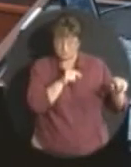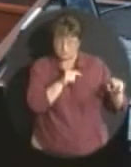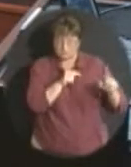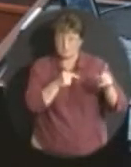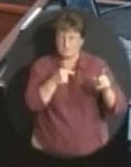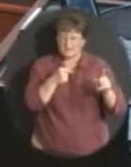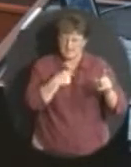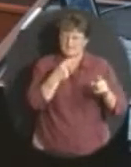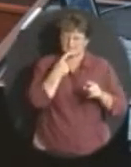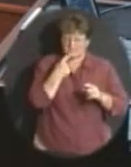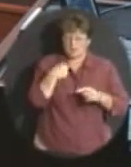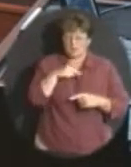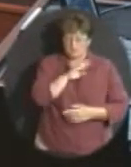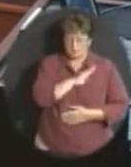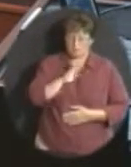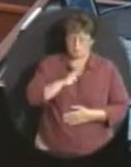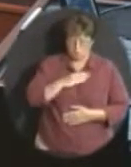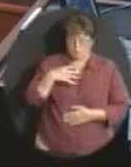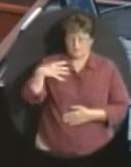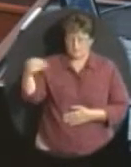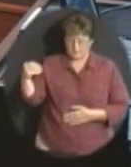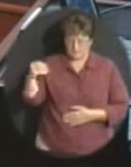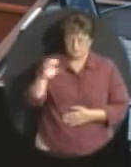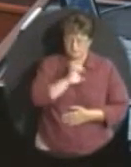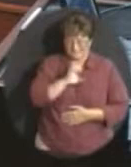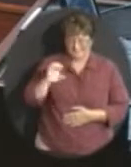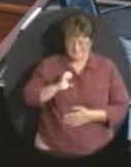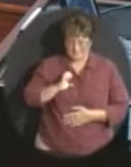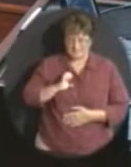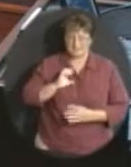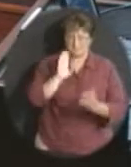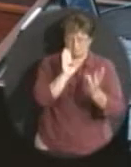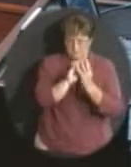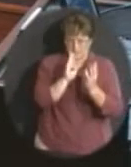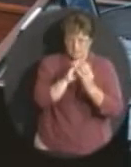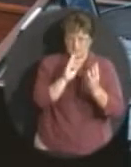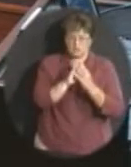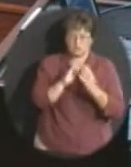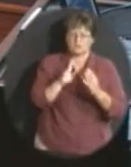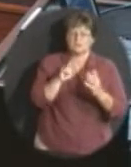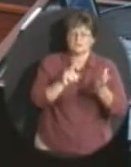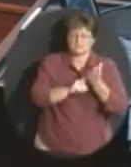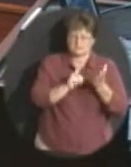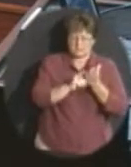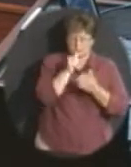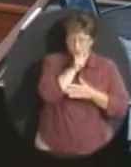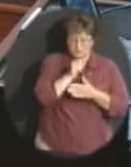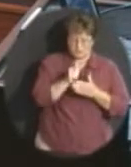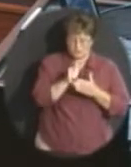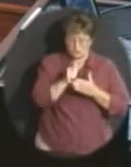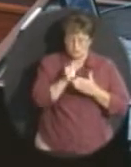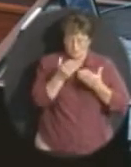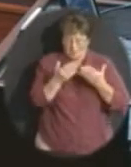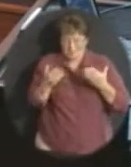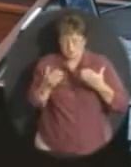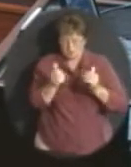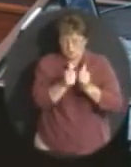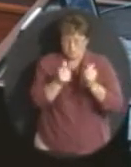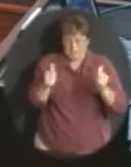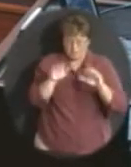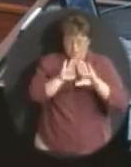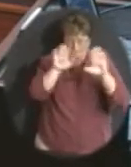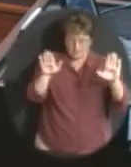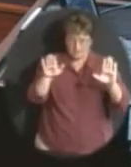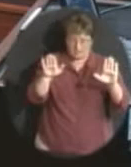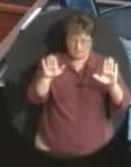I'd move that the board adjourn to executive session for the purpose of discussing personnel matters of non-elected personnel, to consult with an attorney for